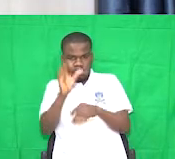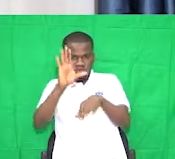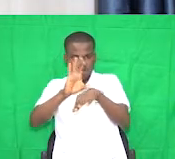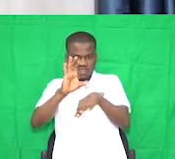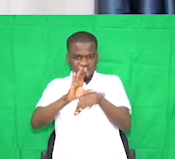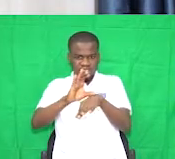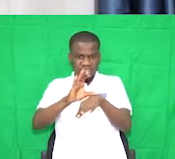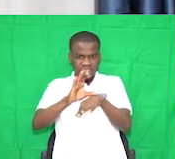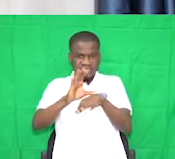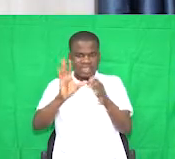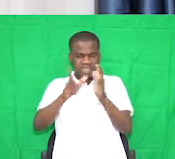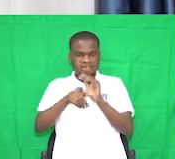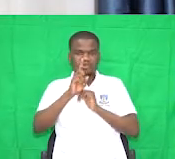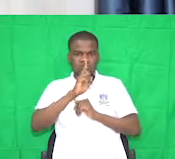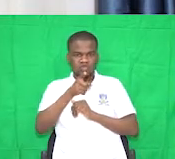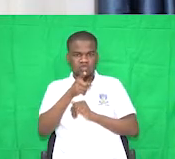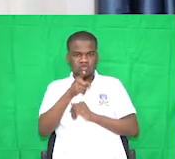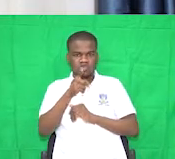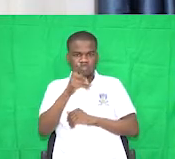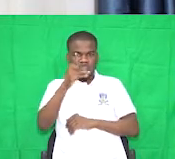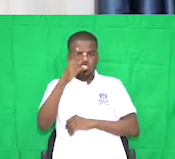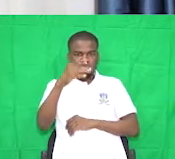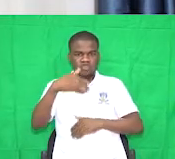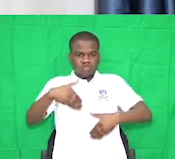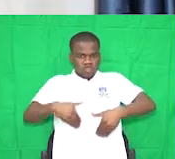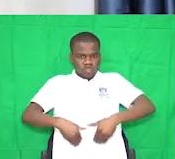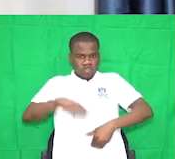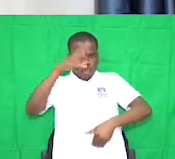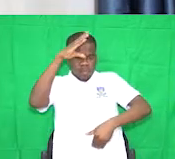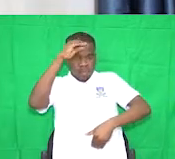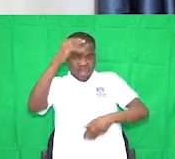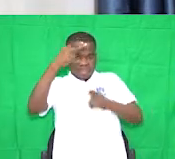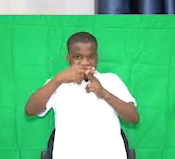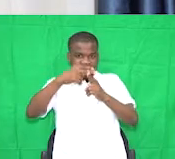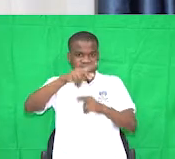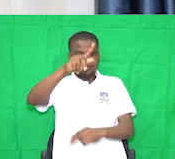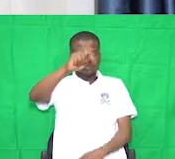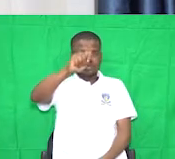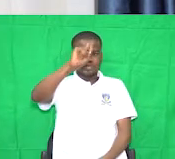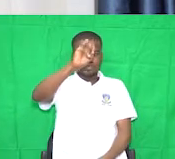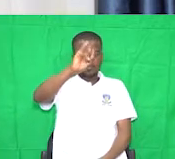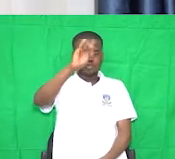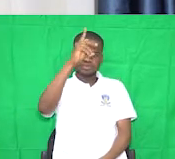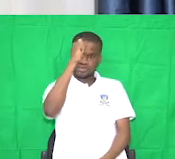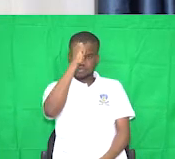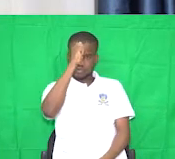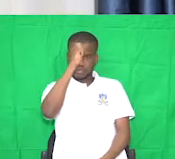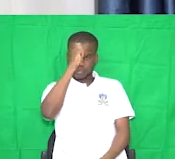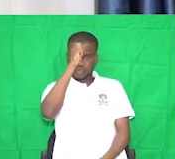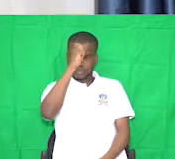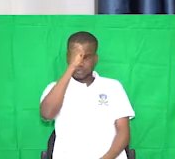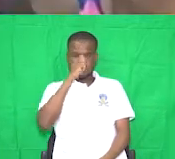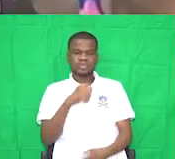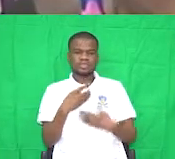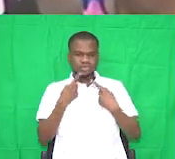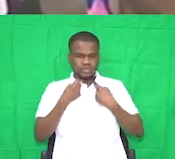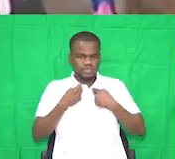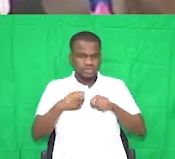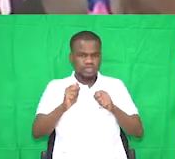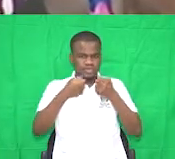recommended to the apostle that Timothy will be a ministry companion of the great